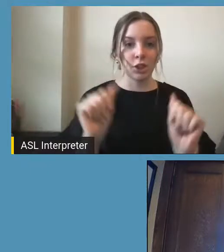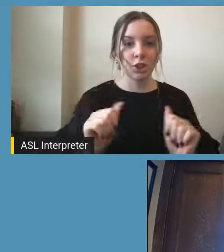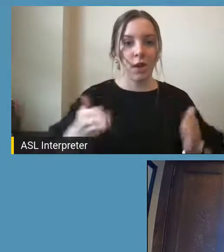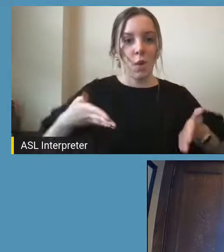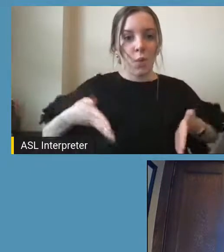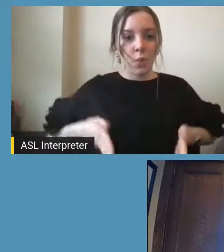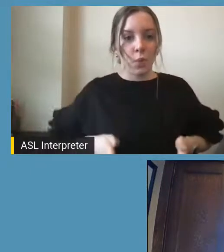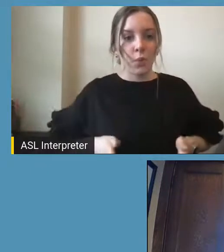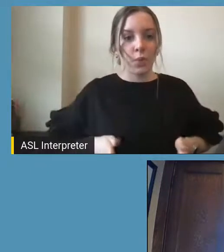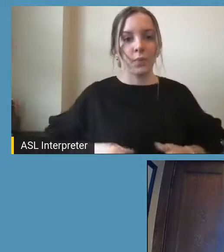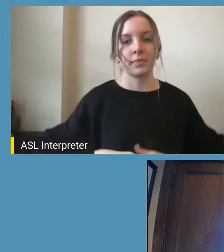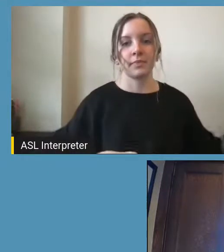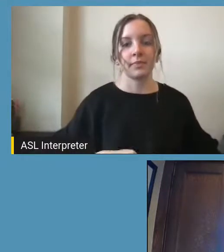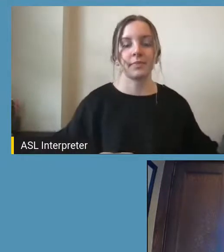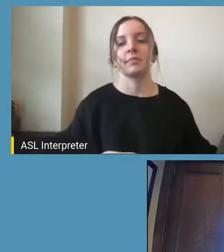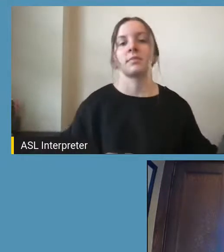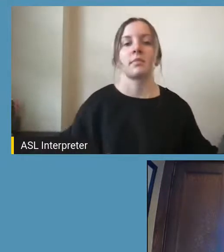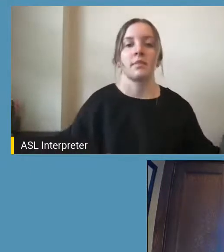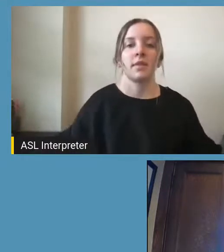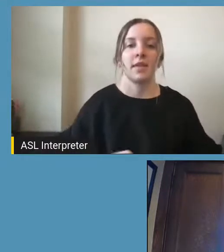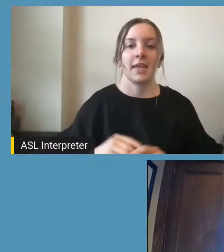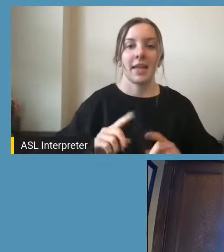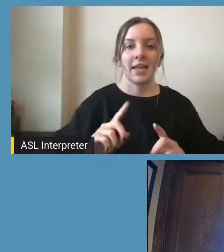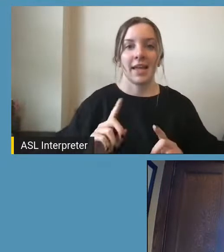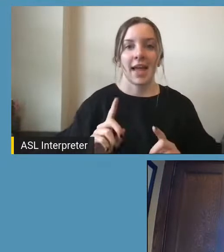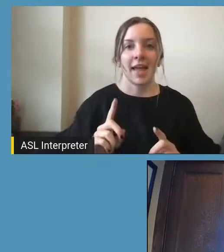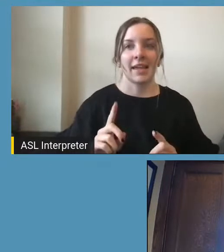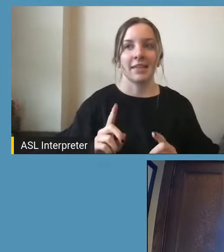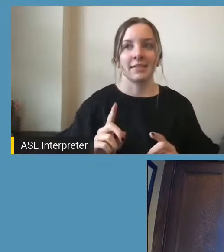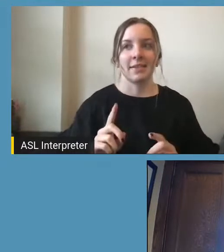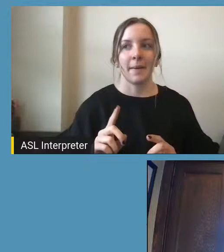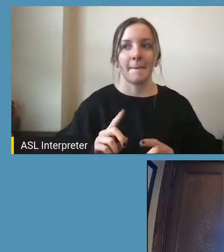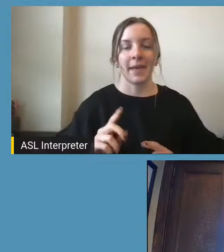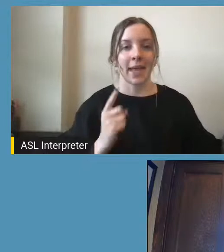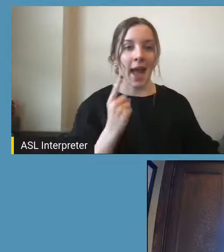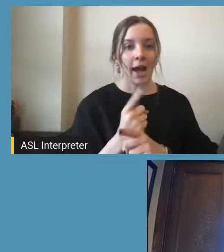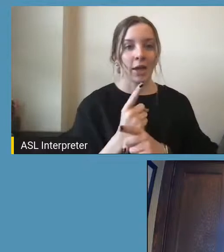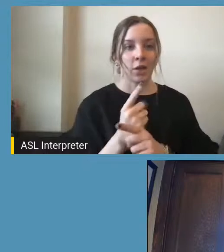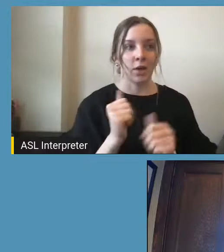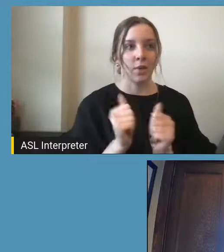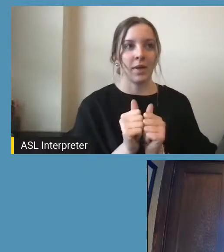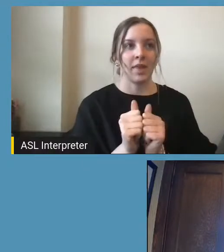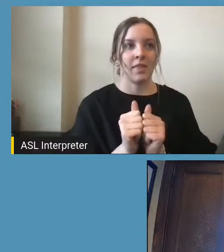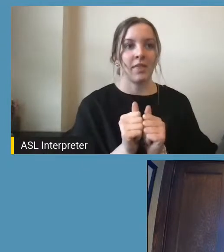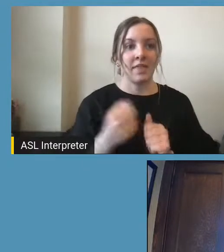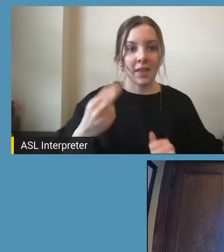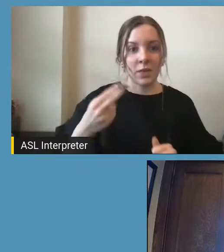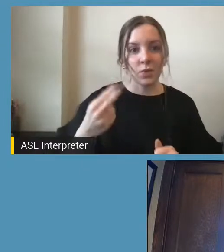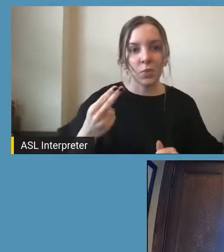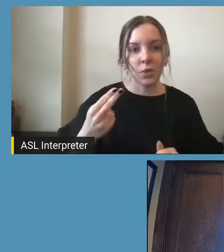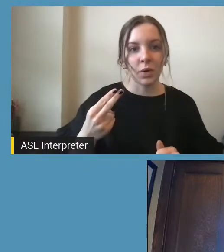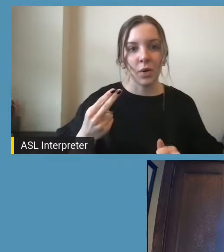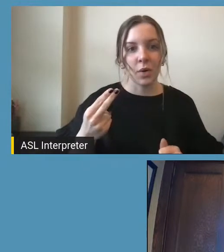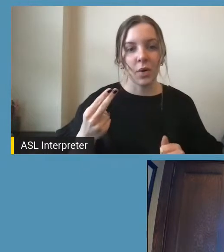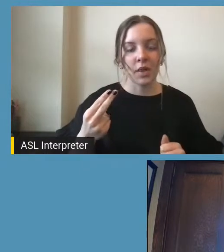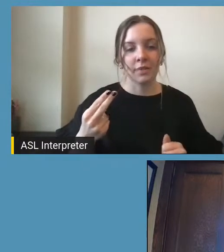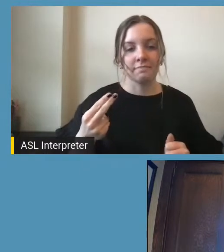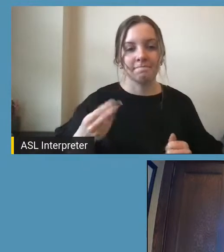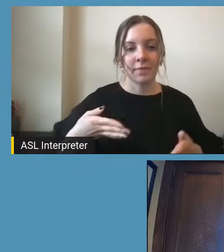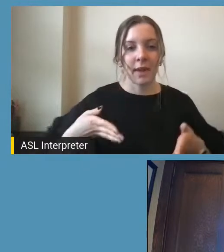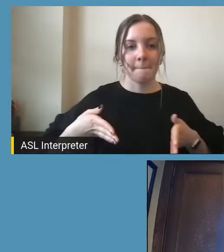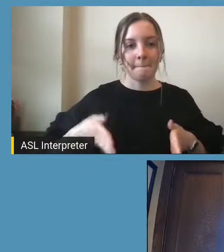be what it should have been in Egypt in terms of height and such. And then